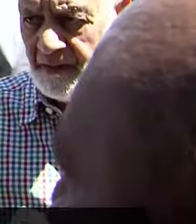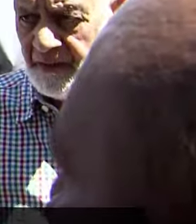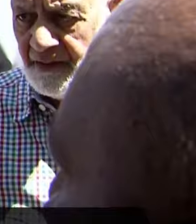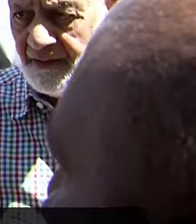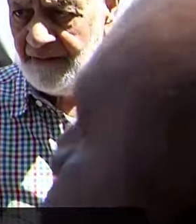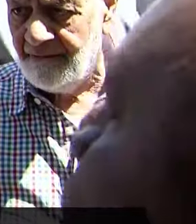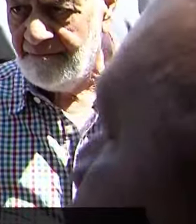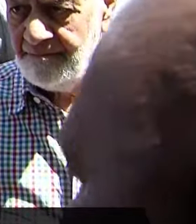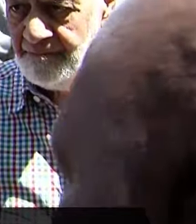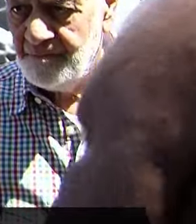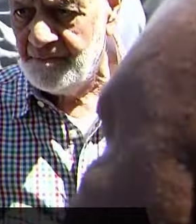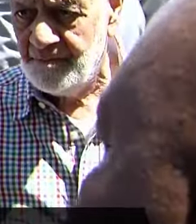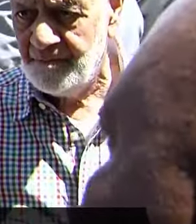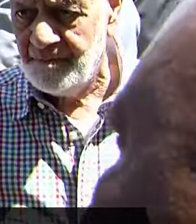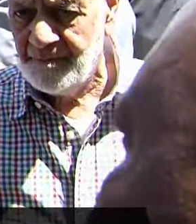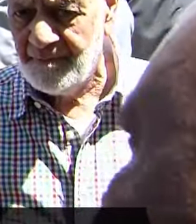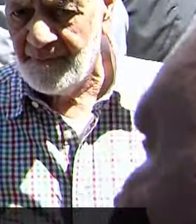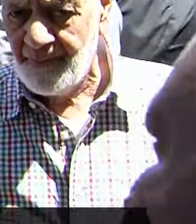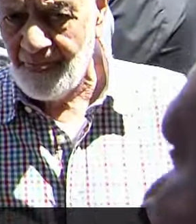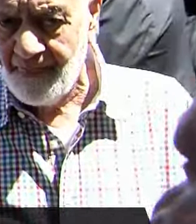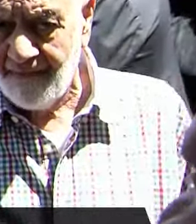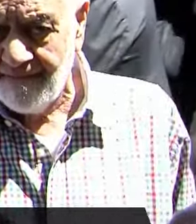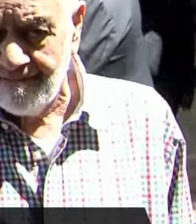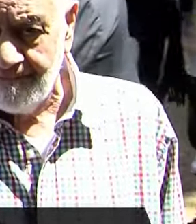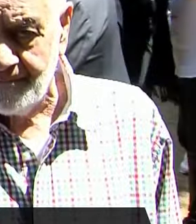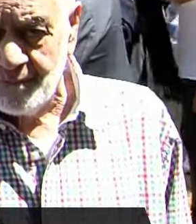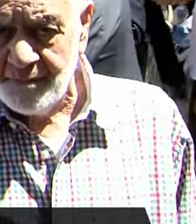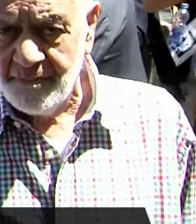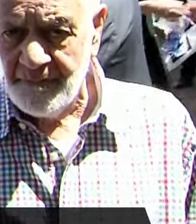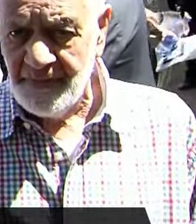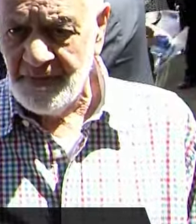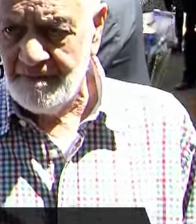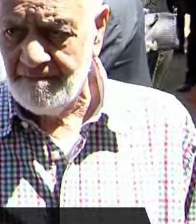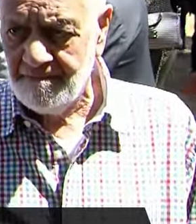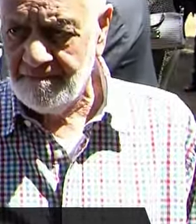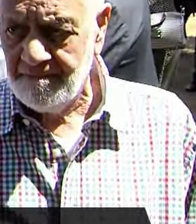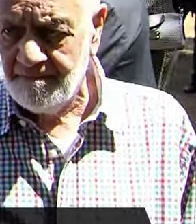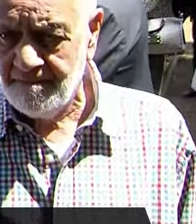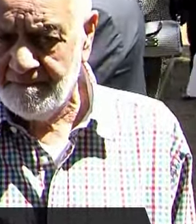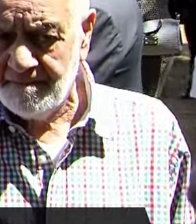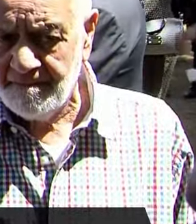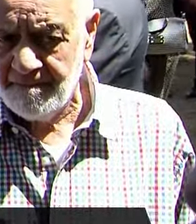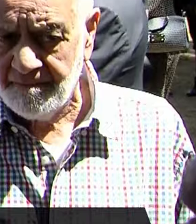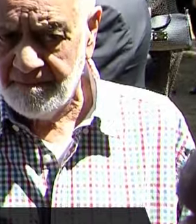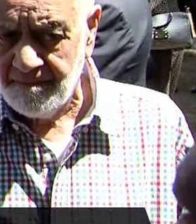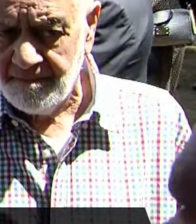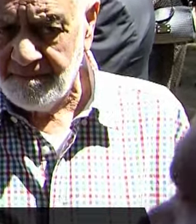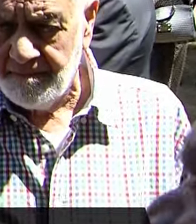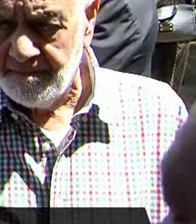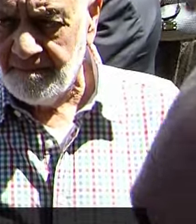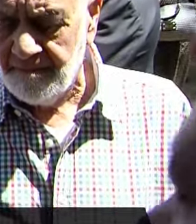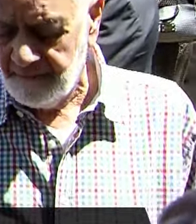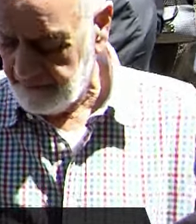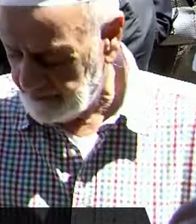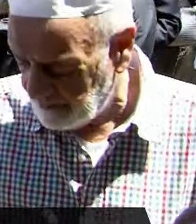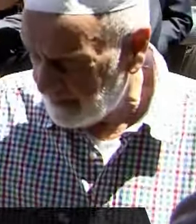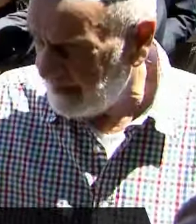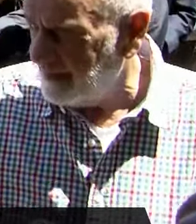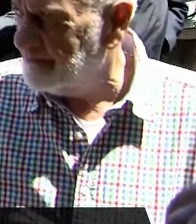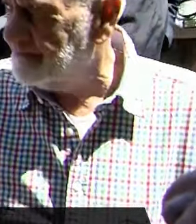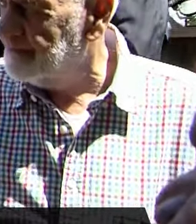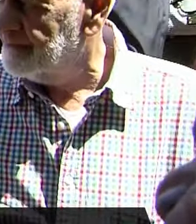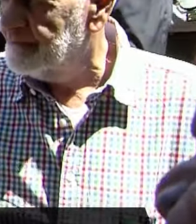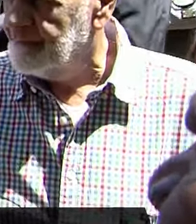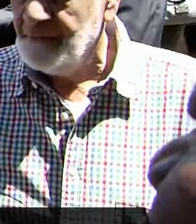his contribution, which is acknowledged by all and sundry. Yeah. A wonderful human